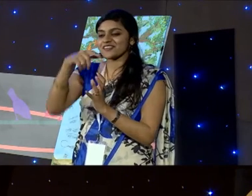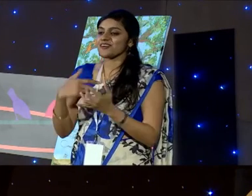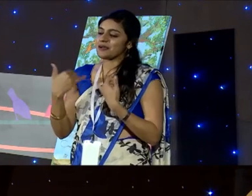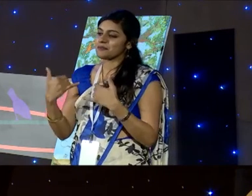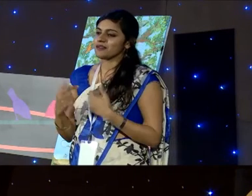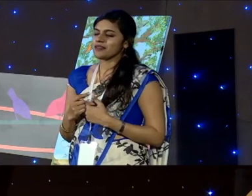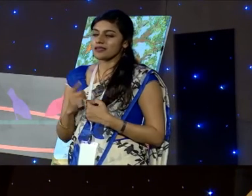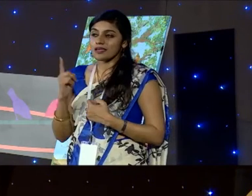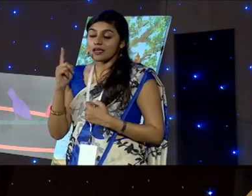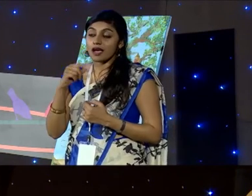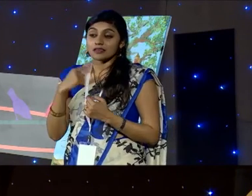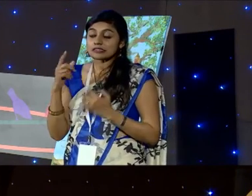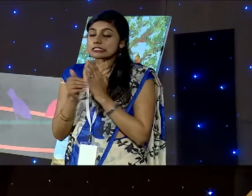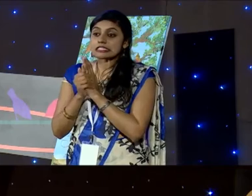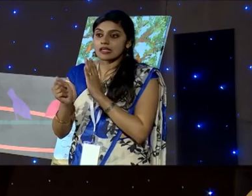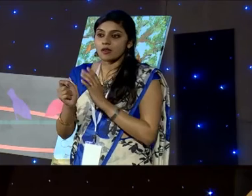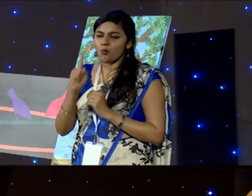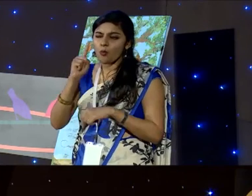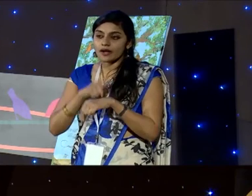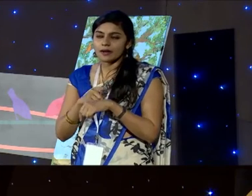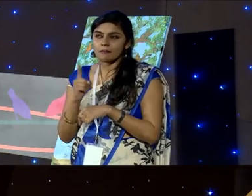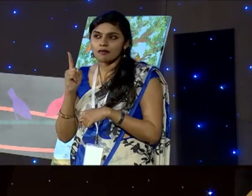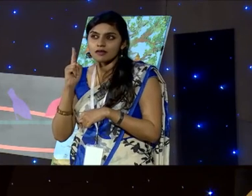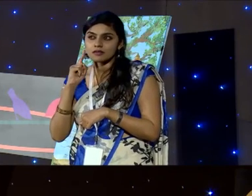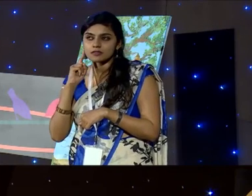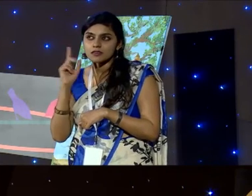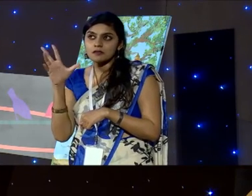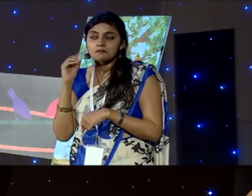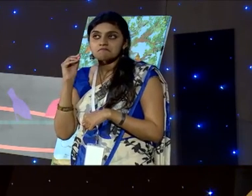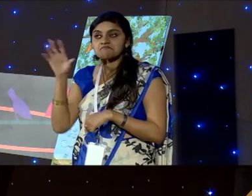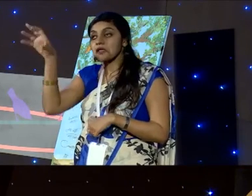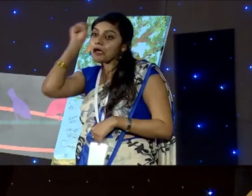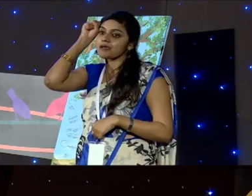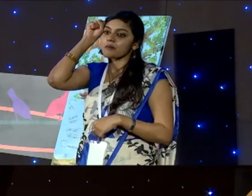just once, he can reproduce it perfectly. And